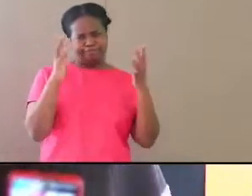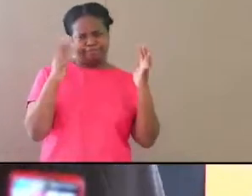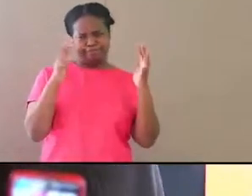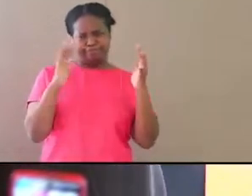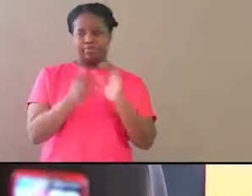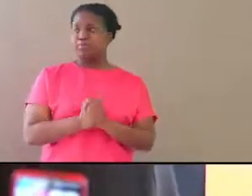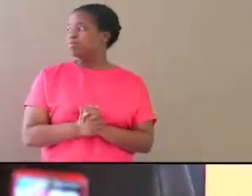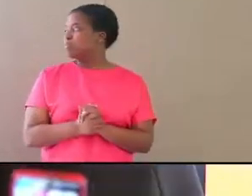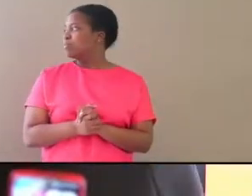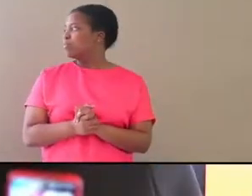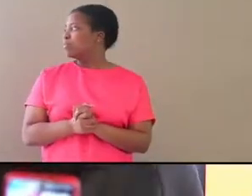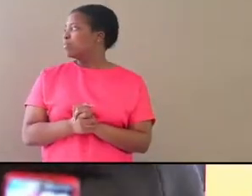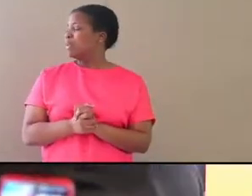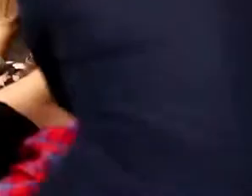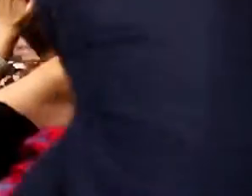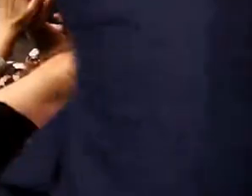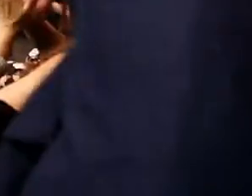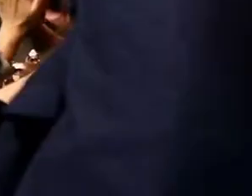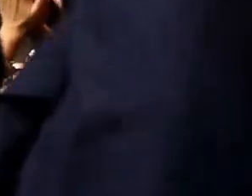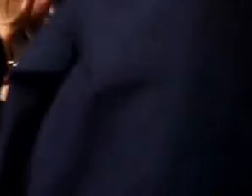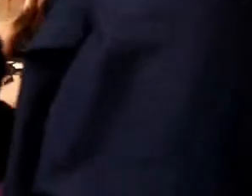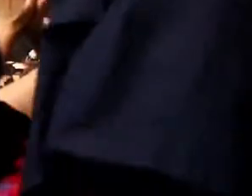Put your hands together for the CEO one more time.